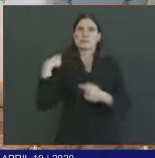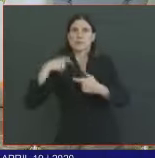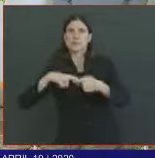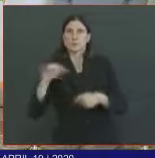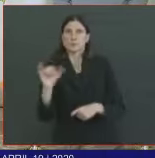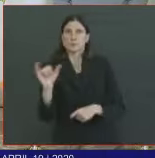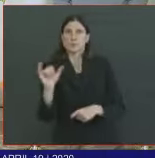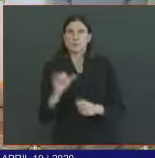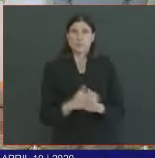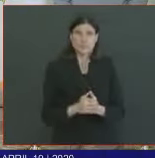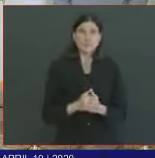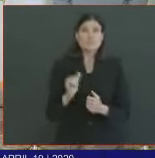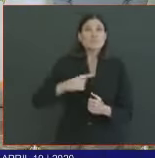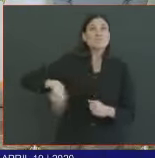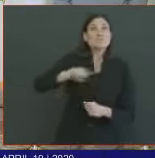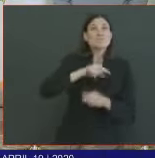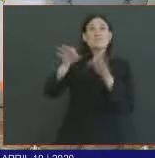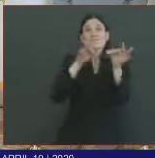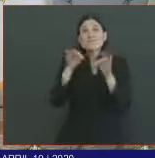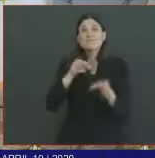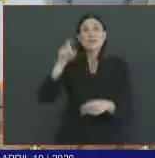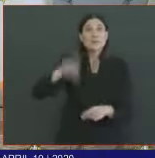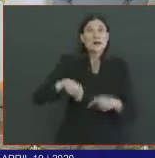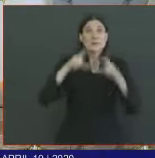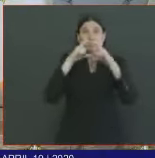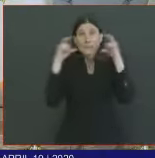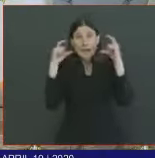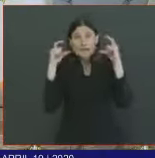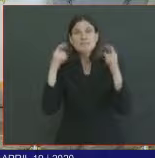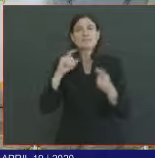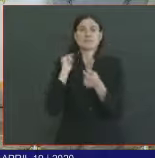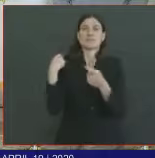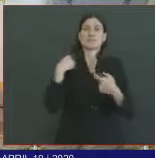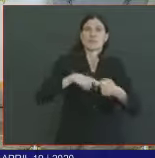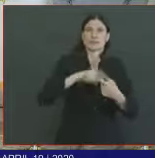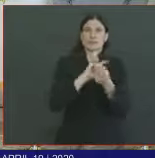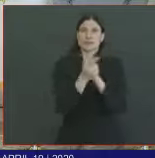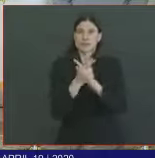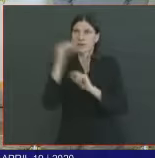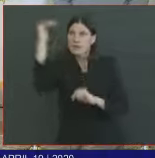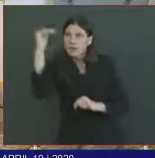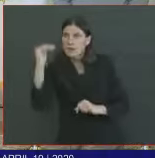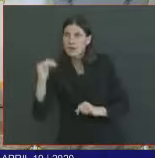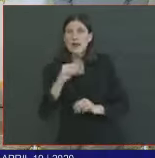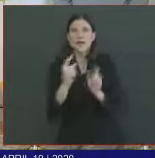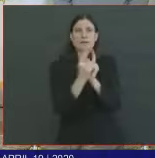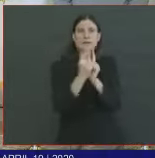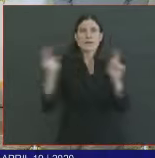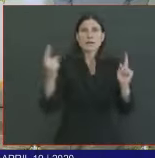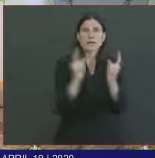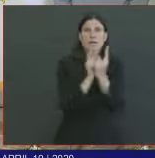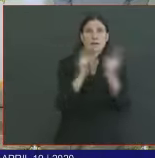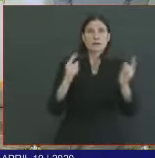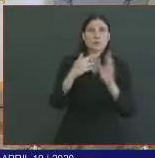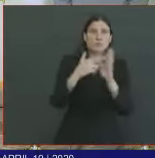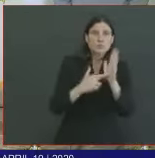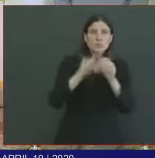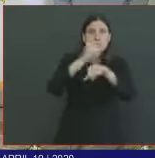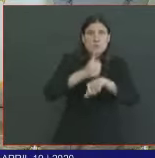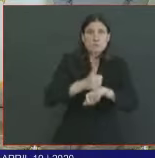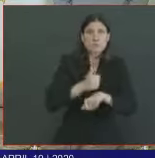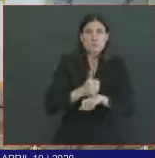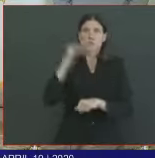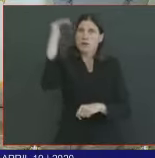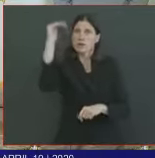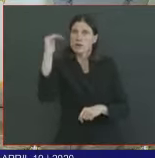wear masks, have to obey social distancing. What are we hearing in the community? What more